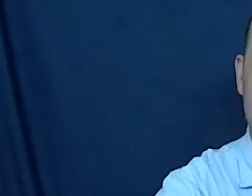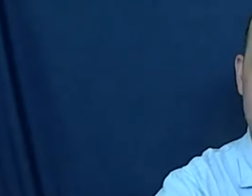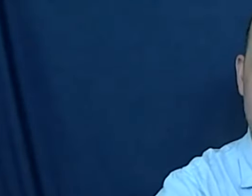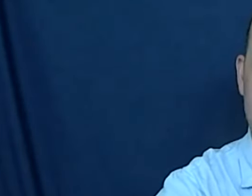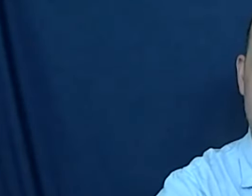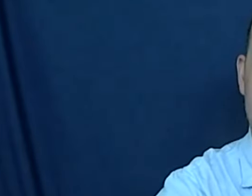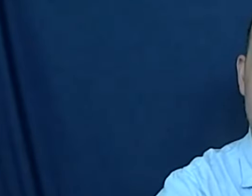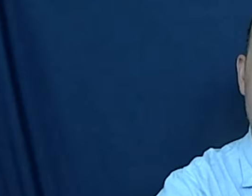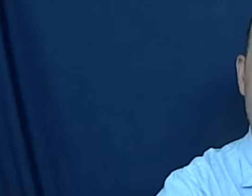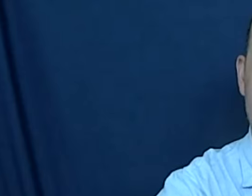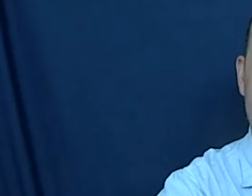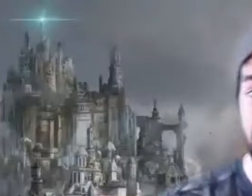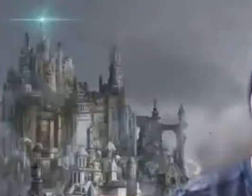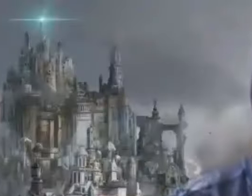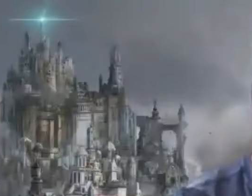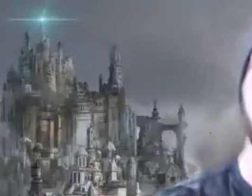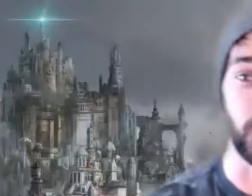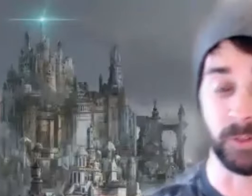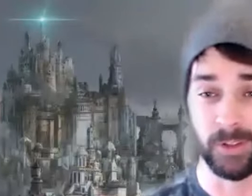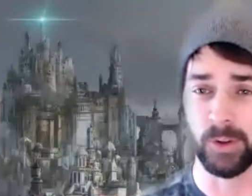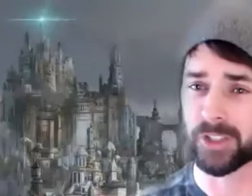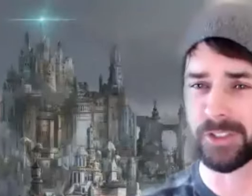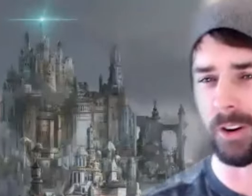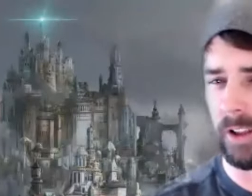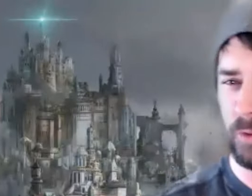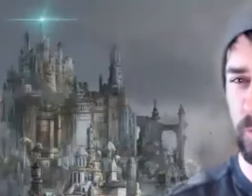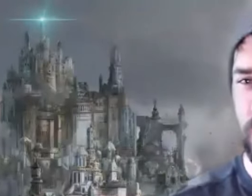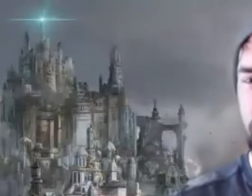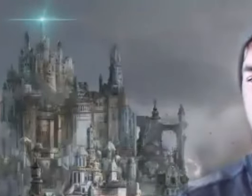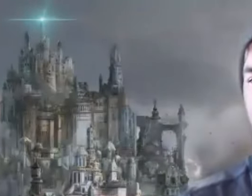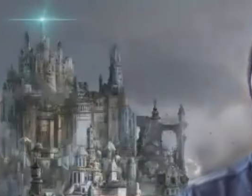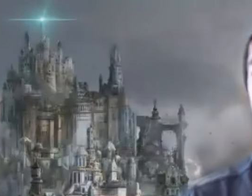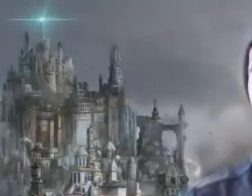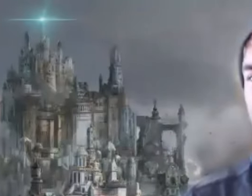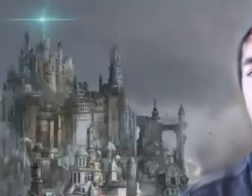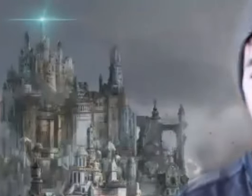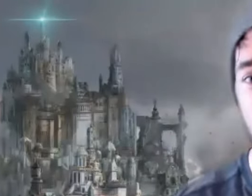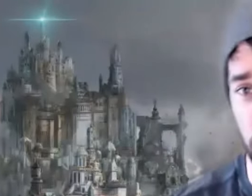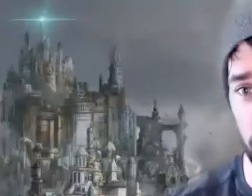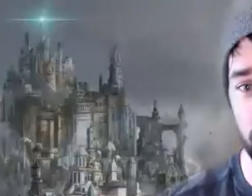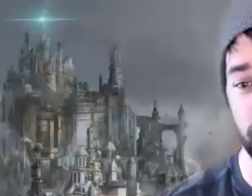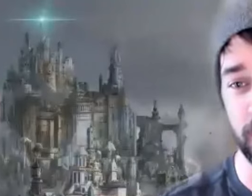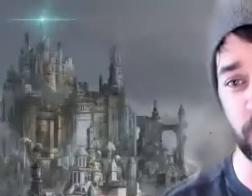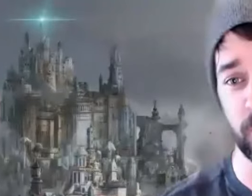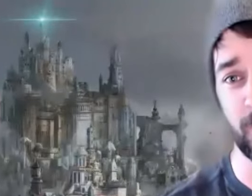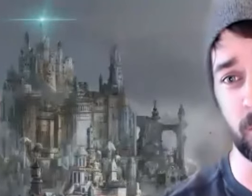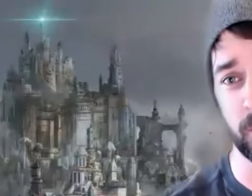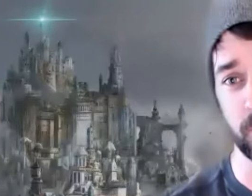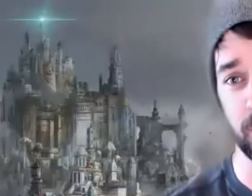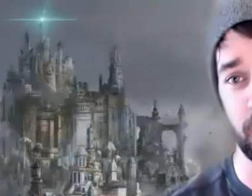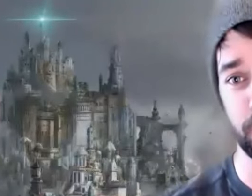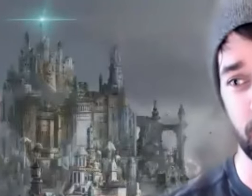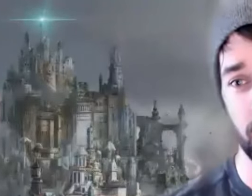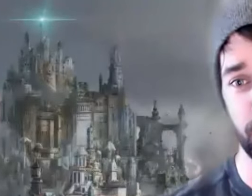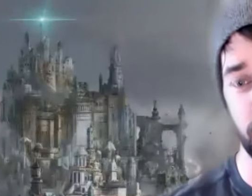space, and whether you know how to make candles or don't, or just you're a sort of amateur candle user, you're going to enjoy this panel, because